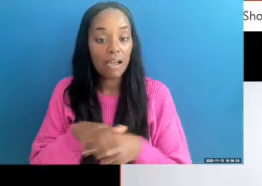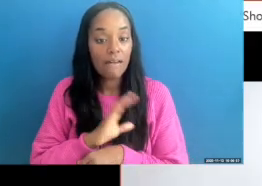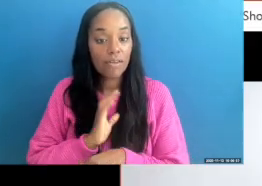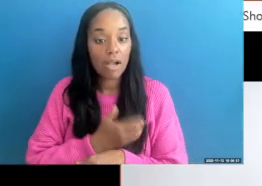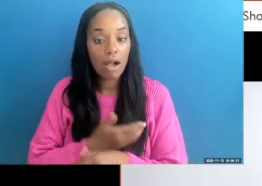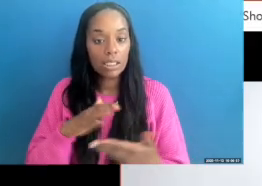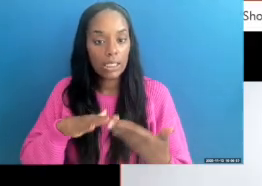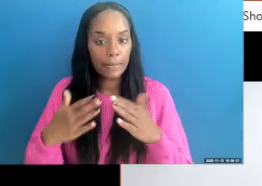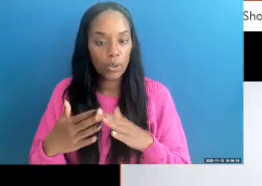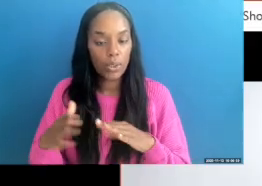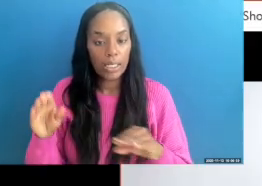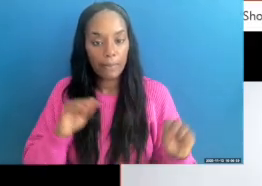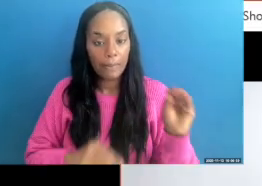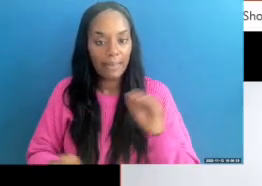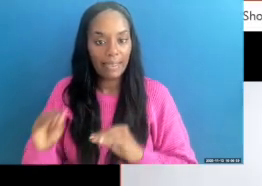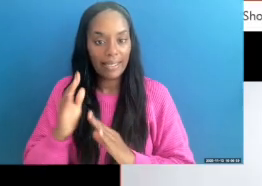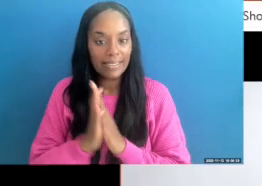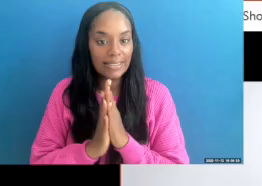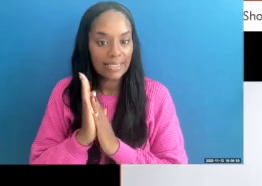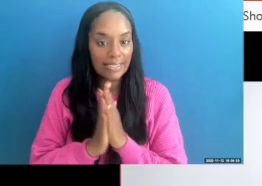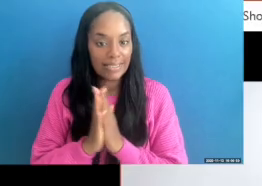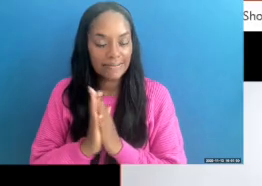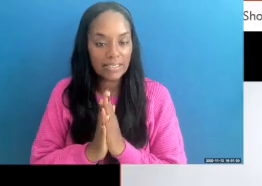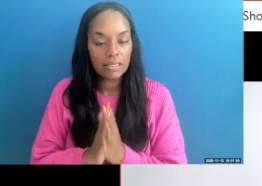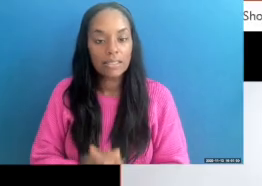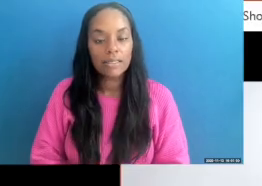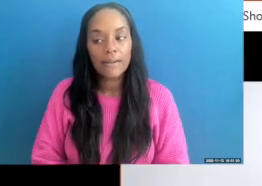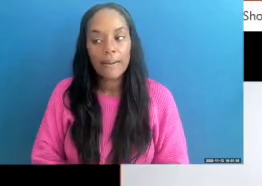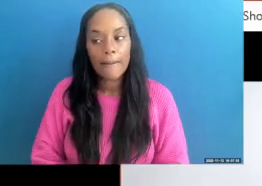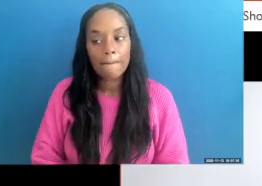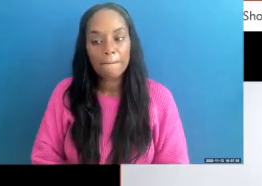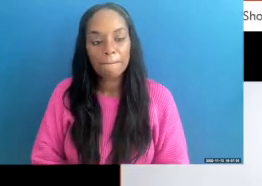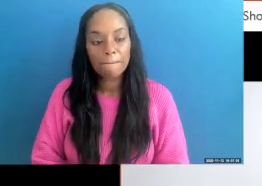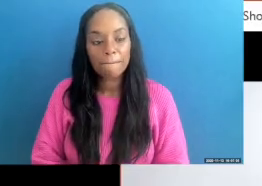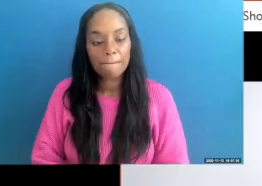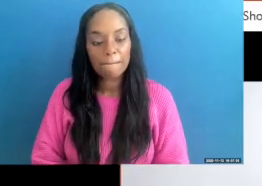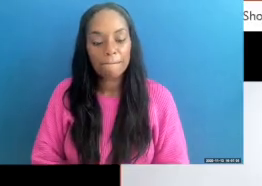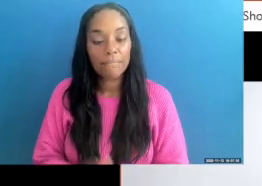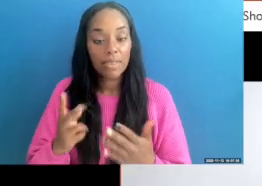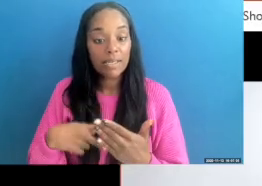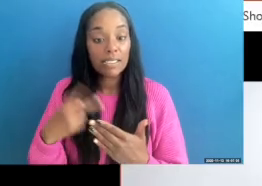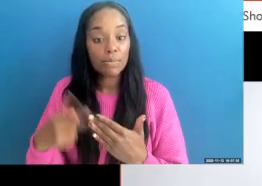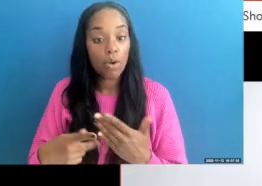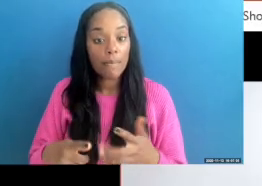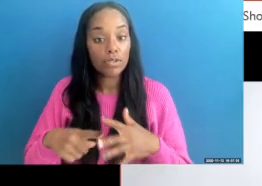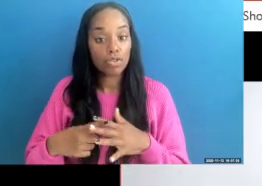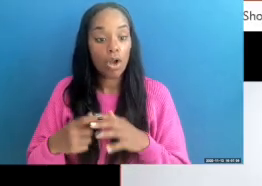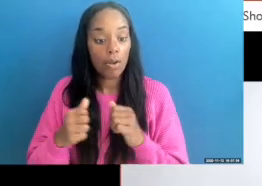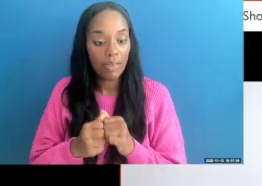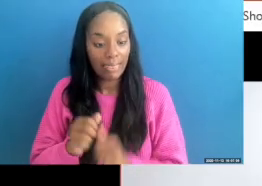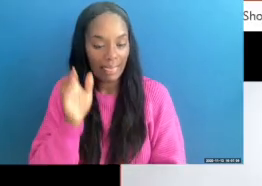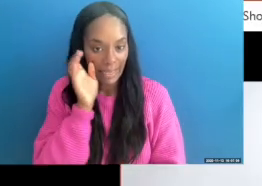I'll be covering our community mobility incentives. These programs begin